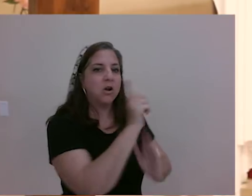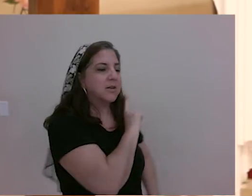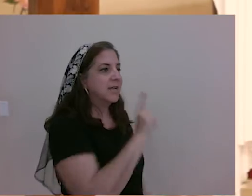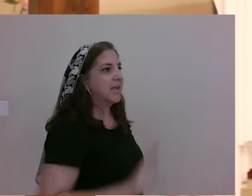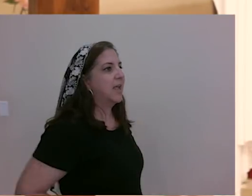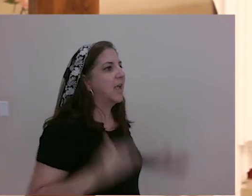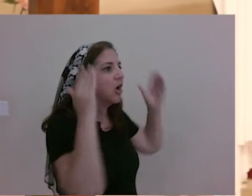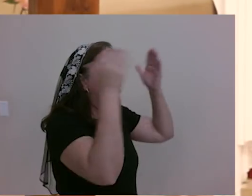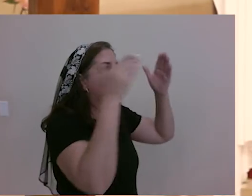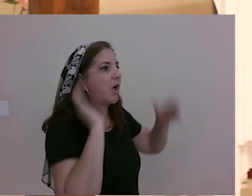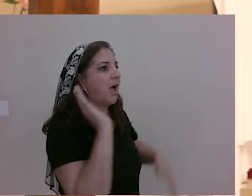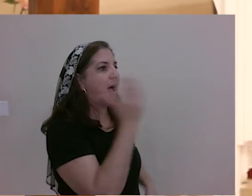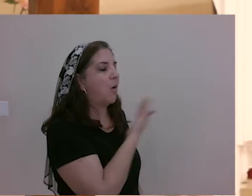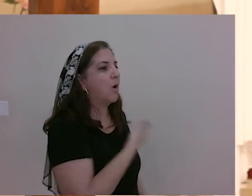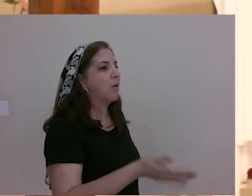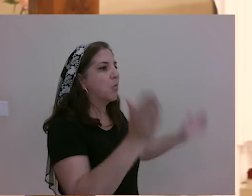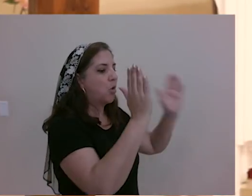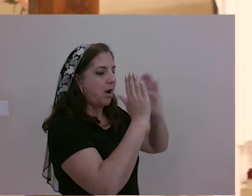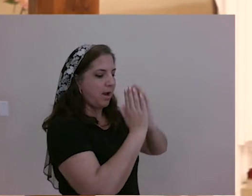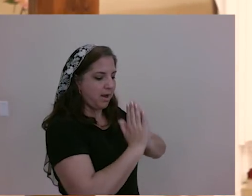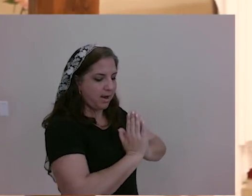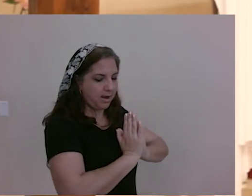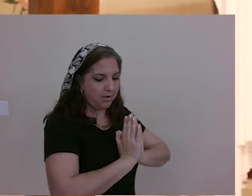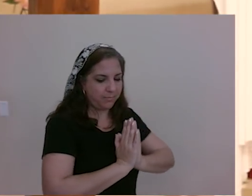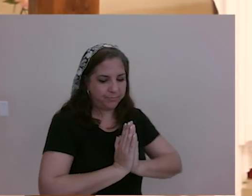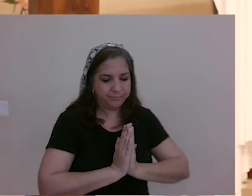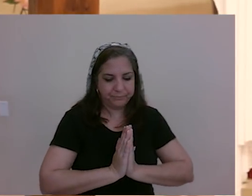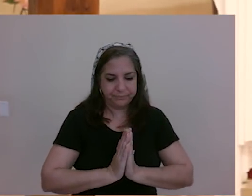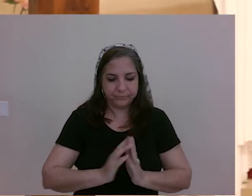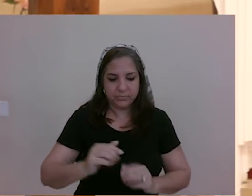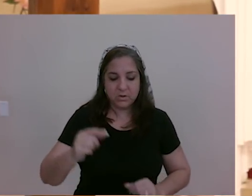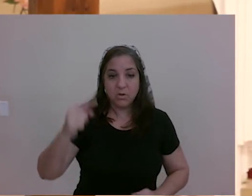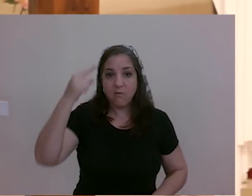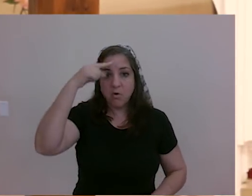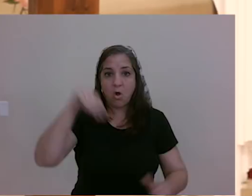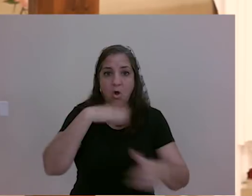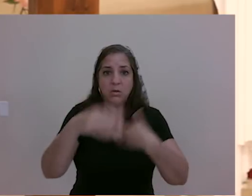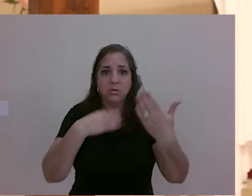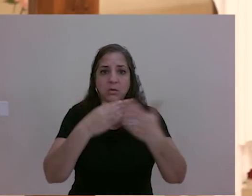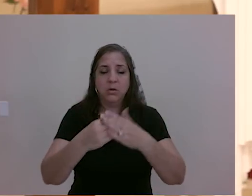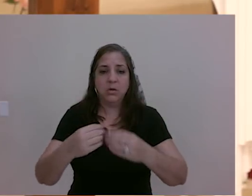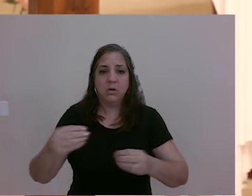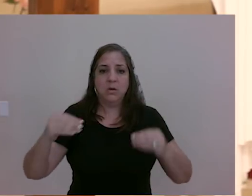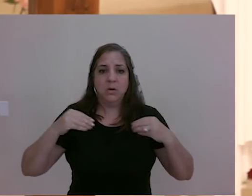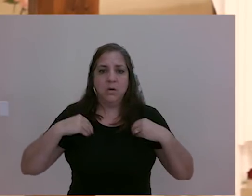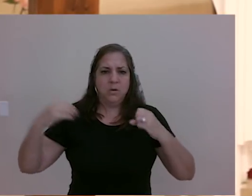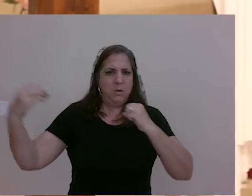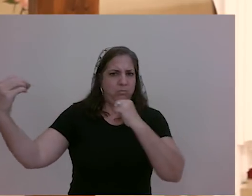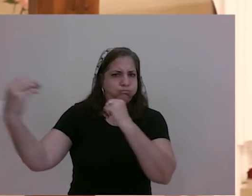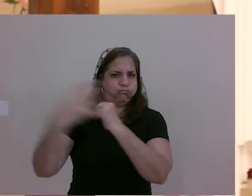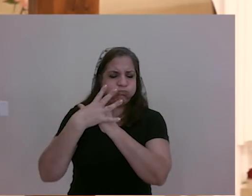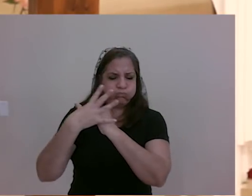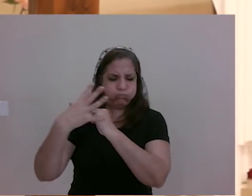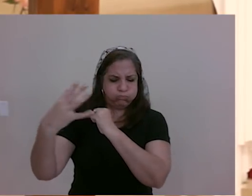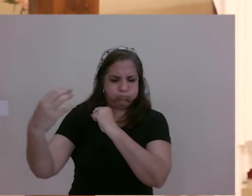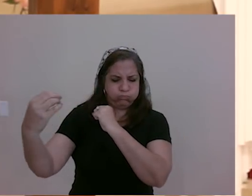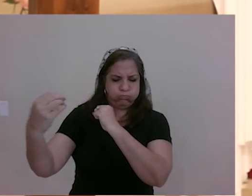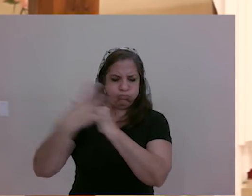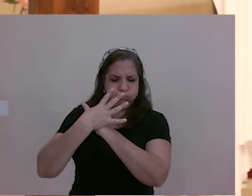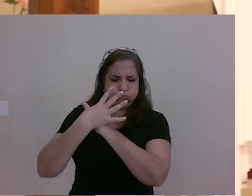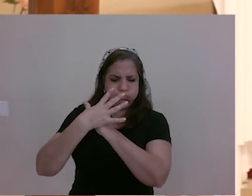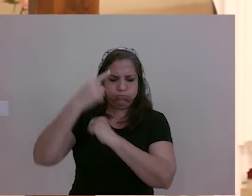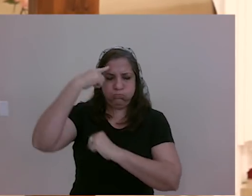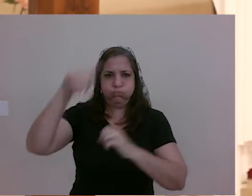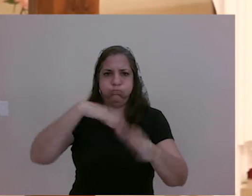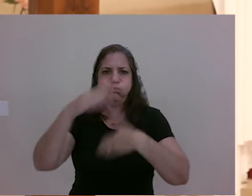hear our prayer. For all who have been infected by the coronavirus,